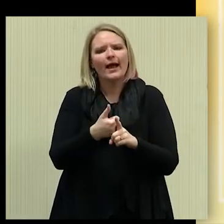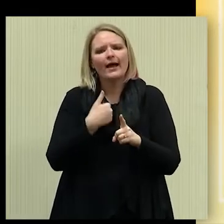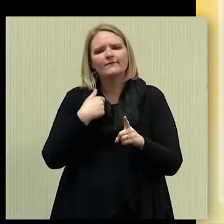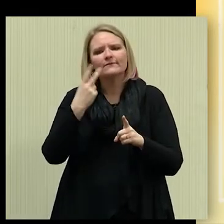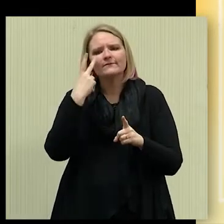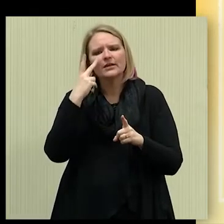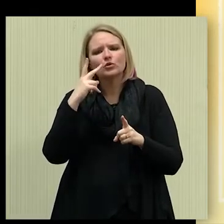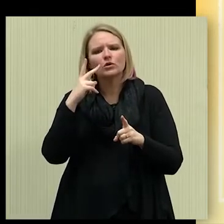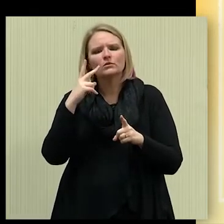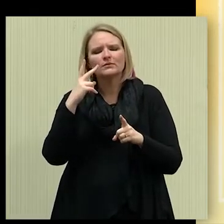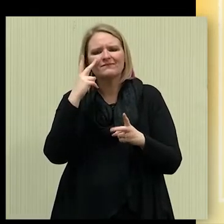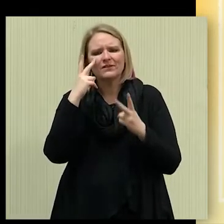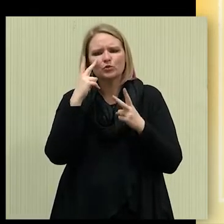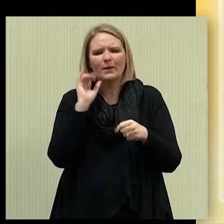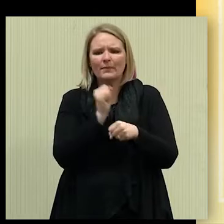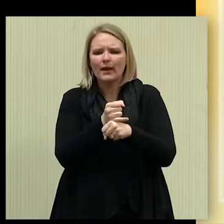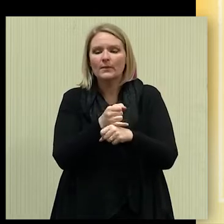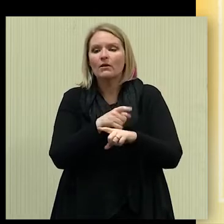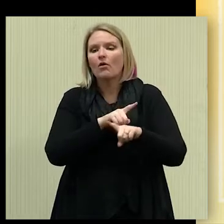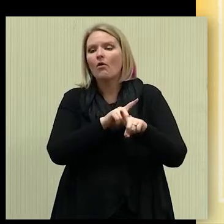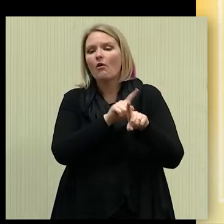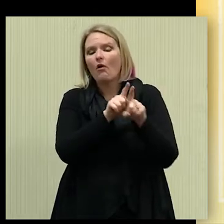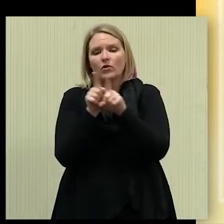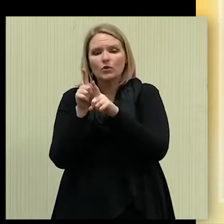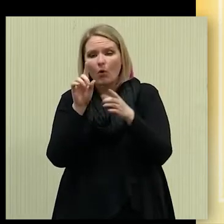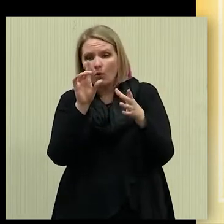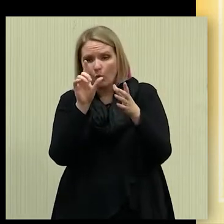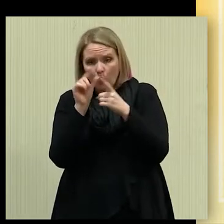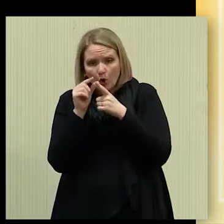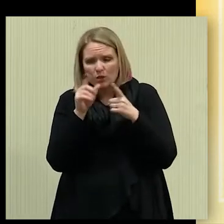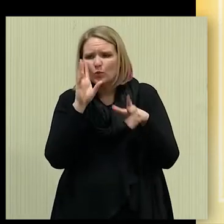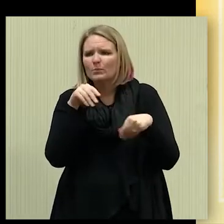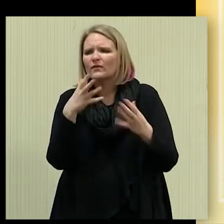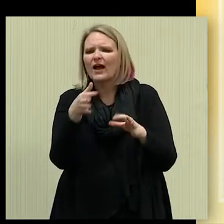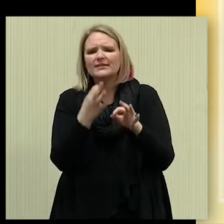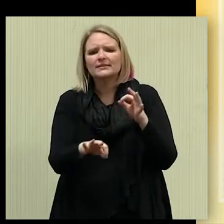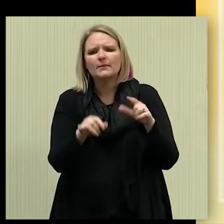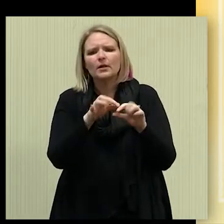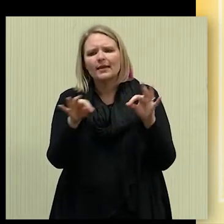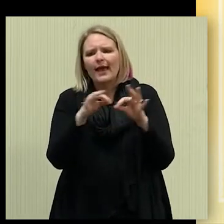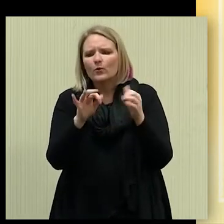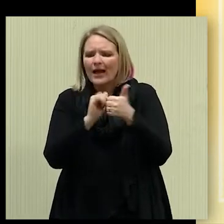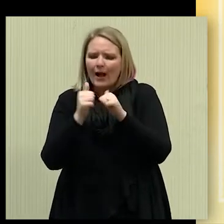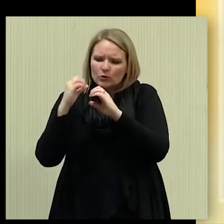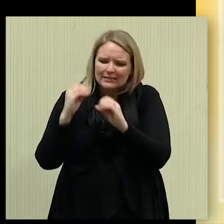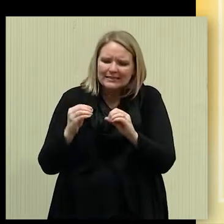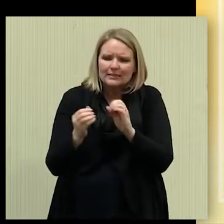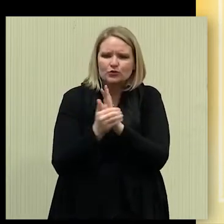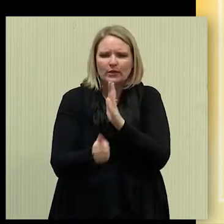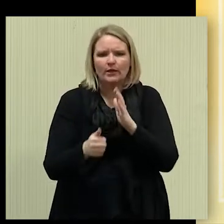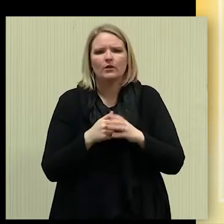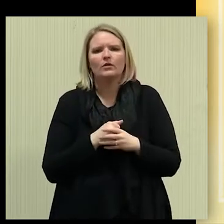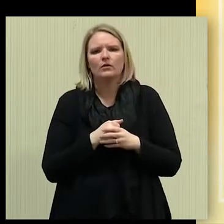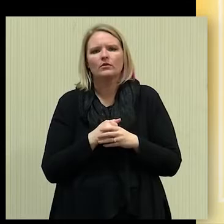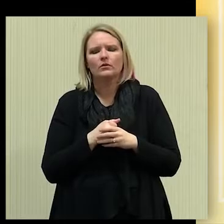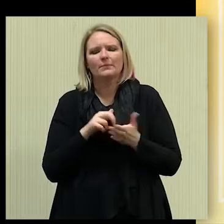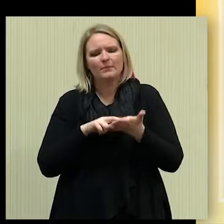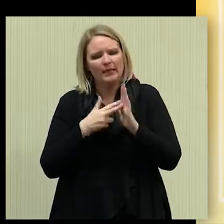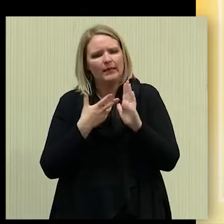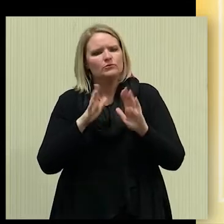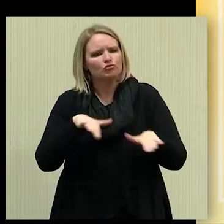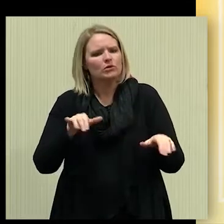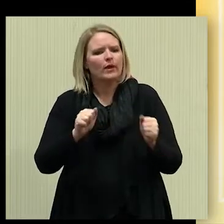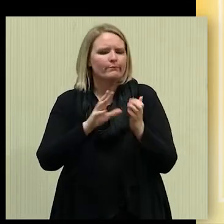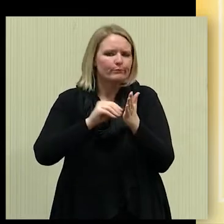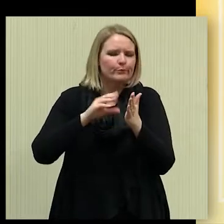but to help children, and the words even, it gives you kind of the simple language to use to teach some skills so that children can learn